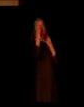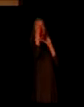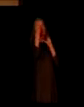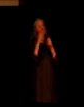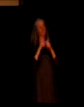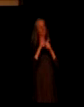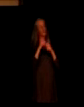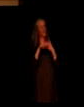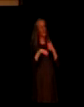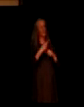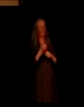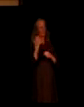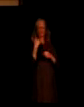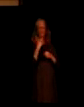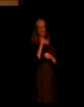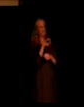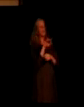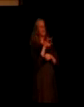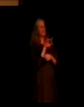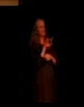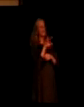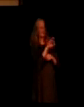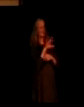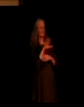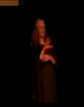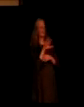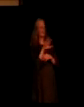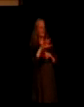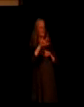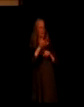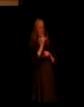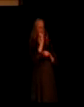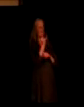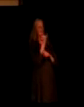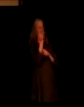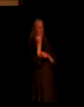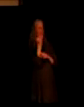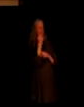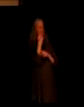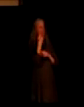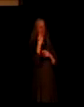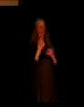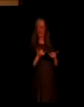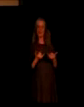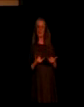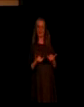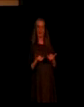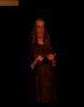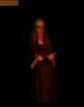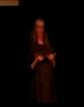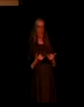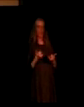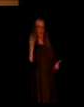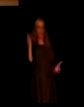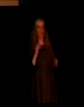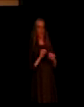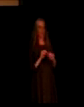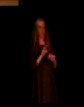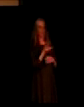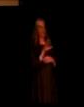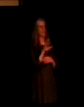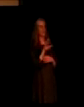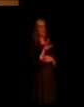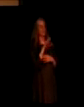1995 at a retreat in Italy, and nowadays there's